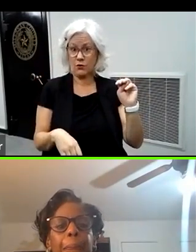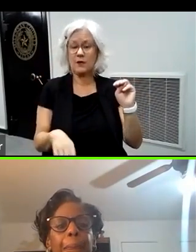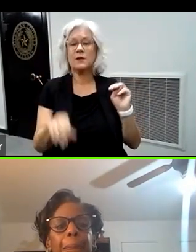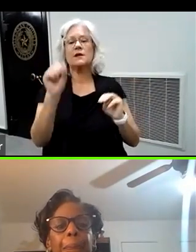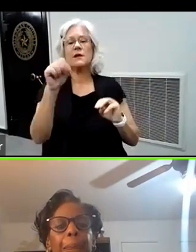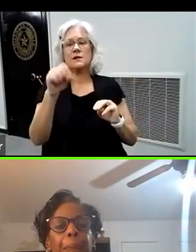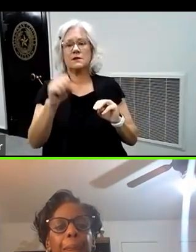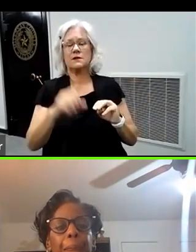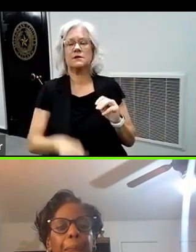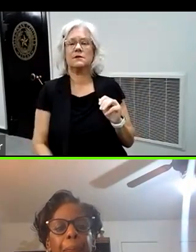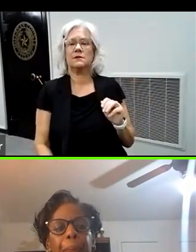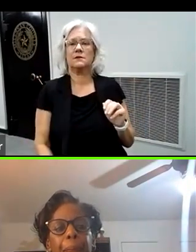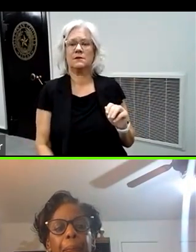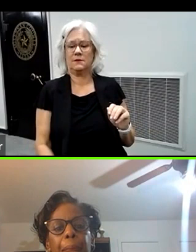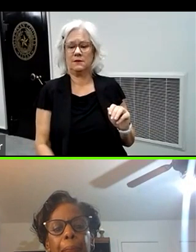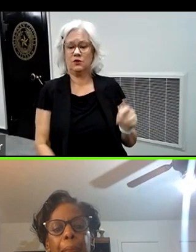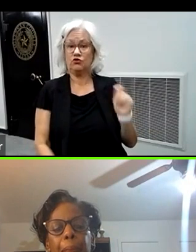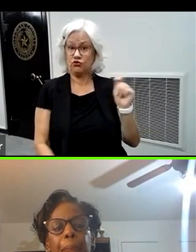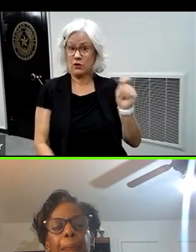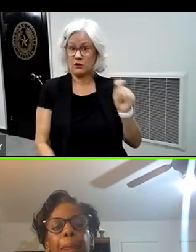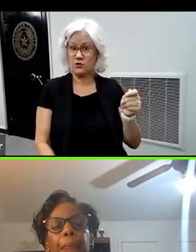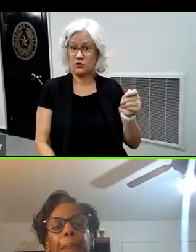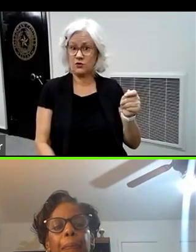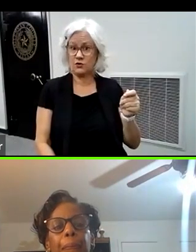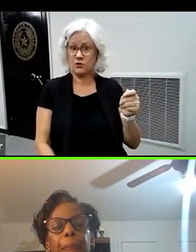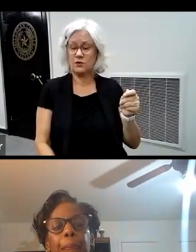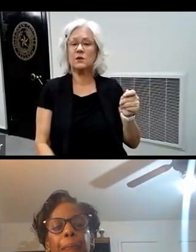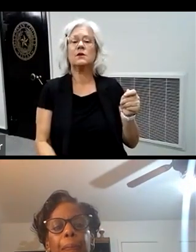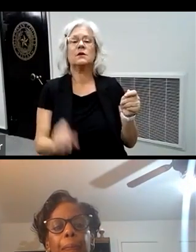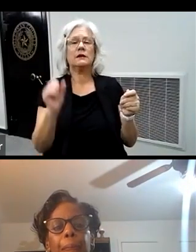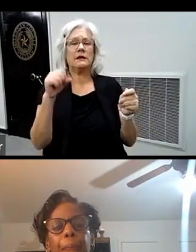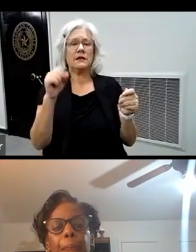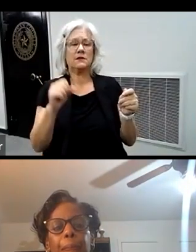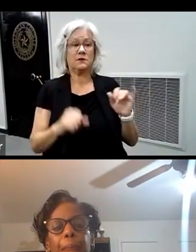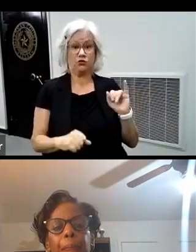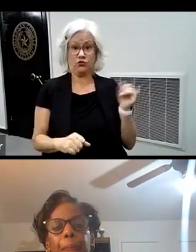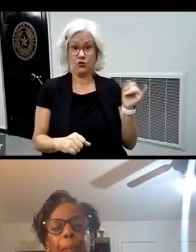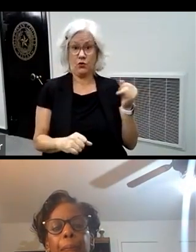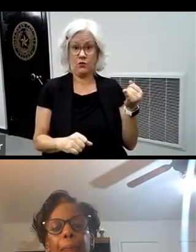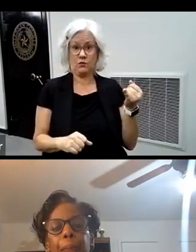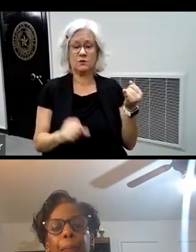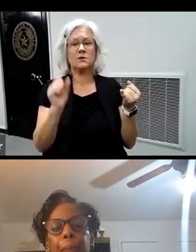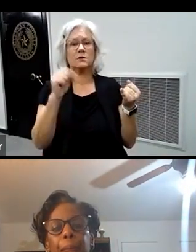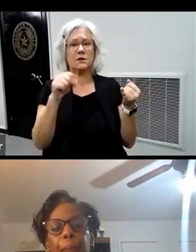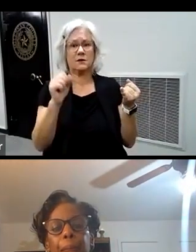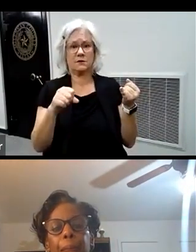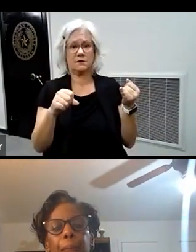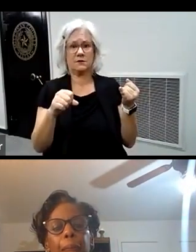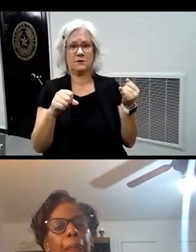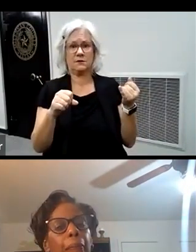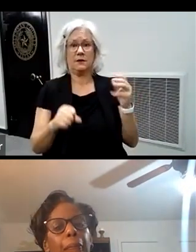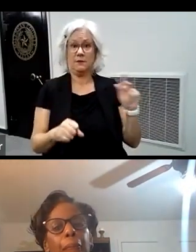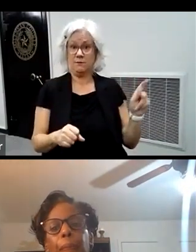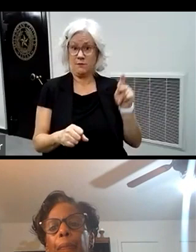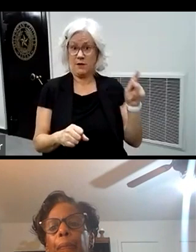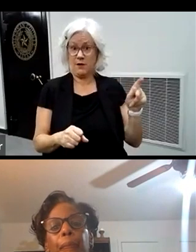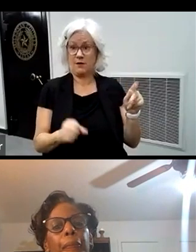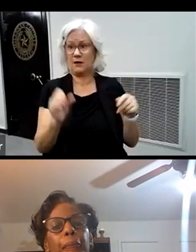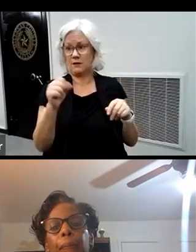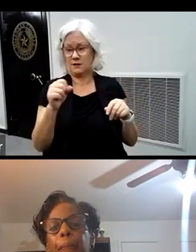Aye. Judge Felton, Aye. Commissioner Jones, Aye. Commissioner Perry.